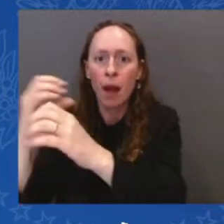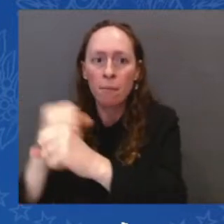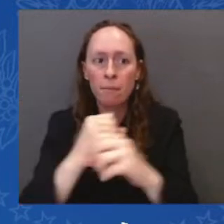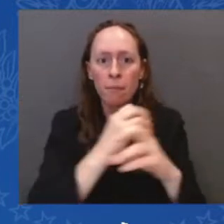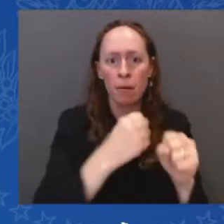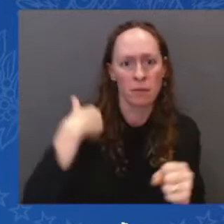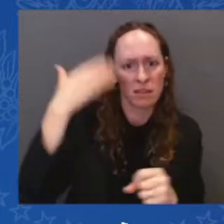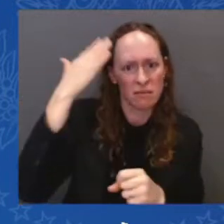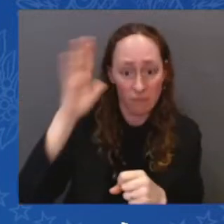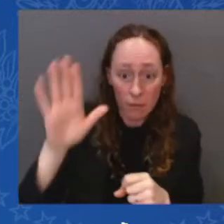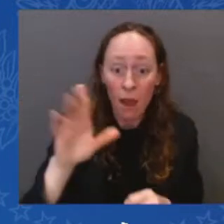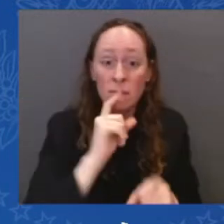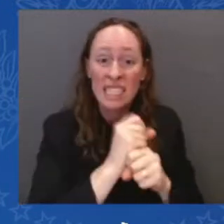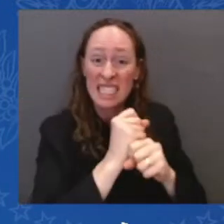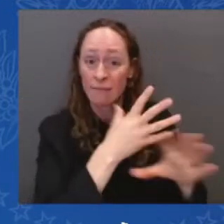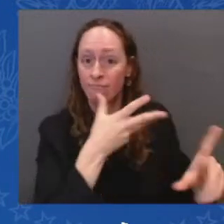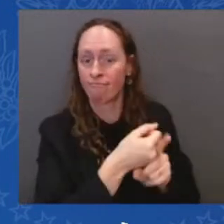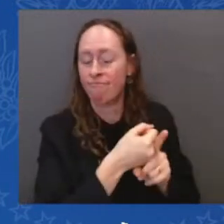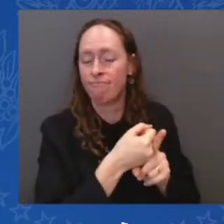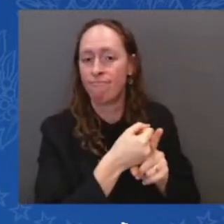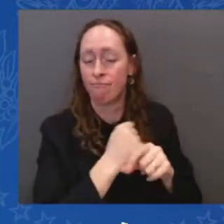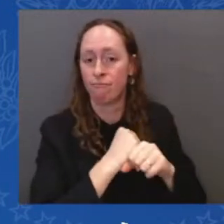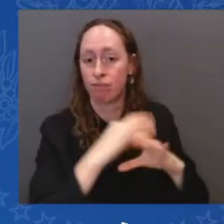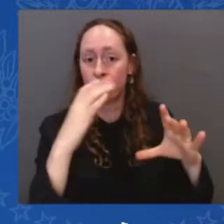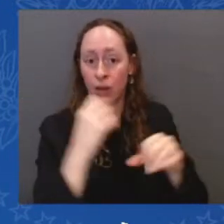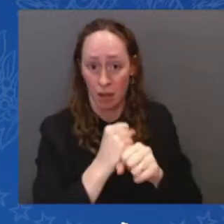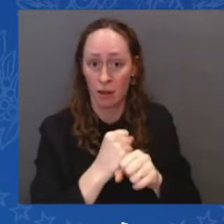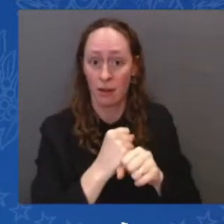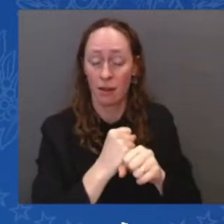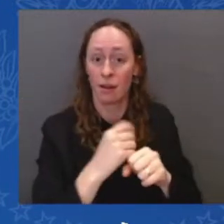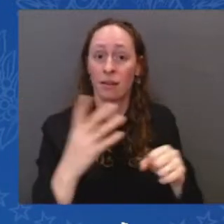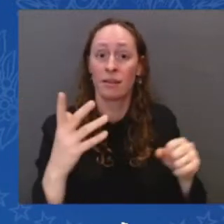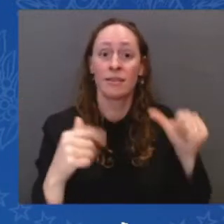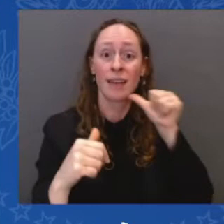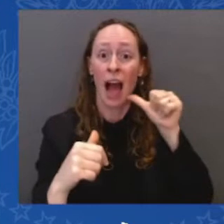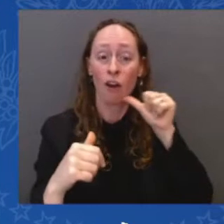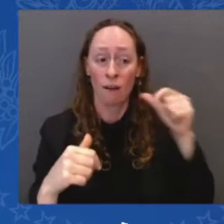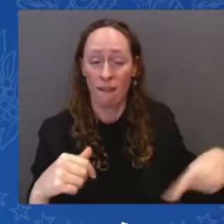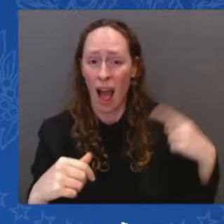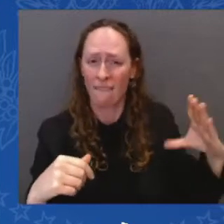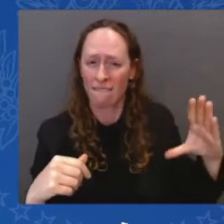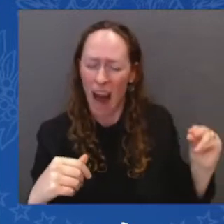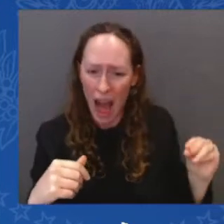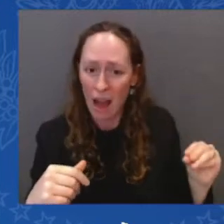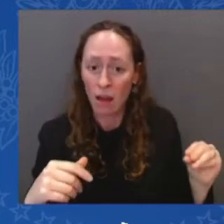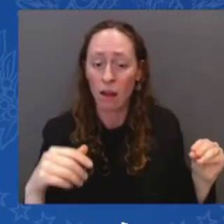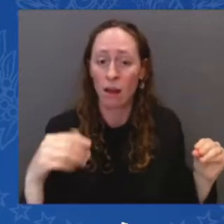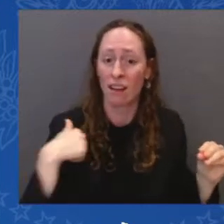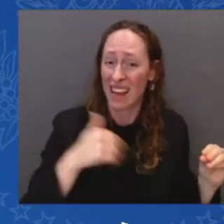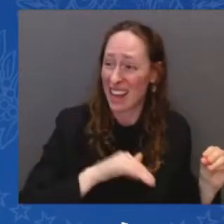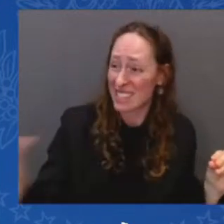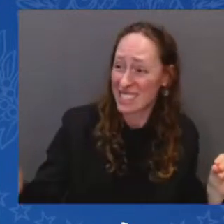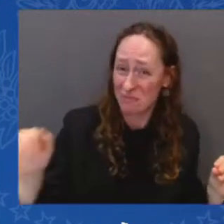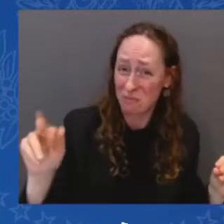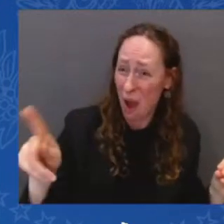Mark said, "Hey, sir, are you okay?" I said, "Mark, we just been hit.